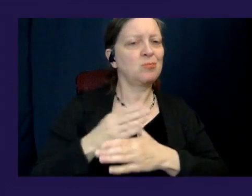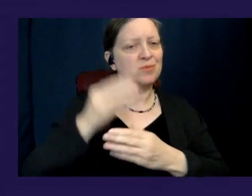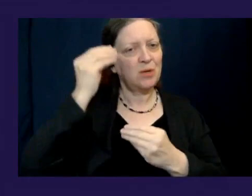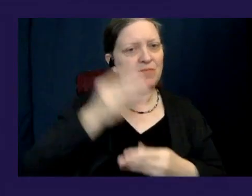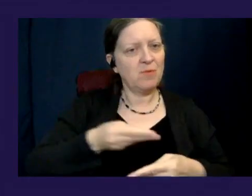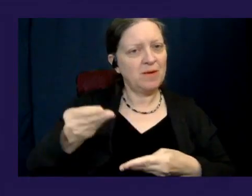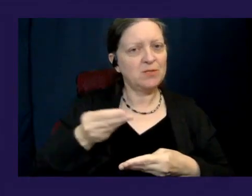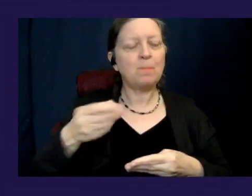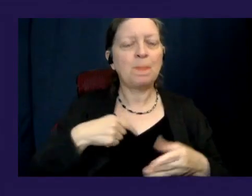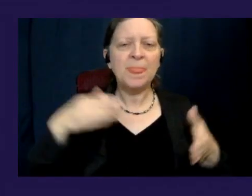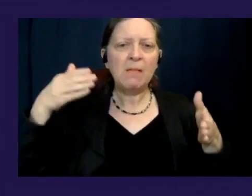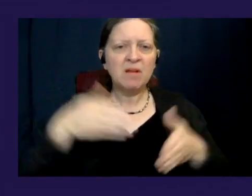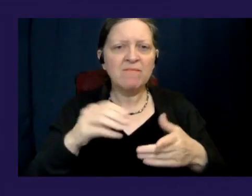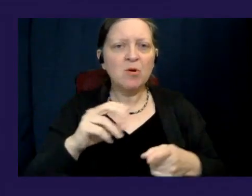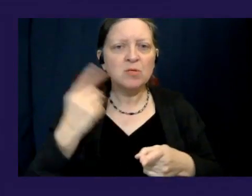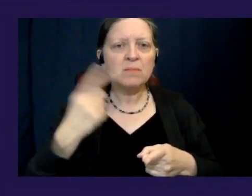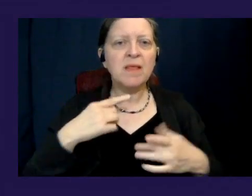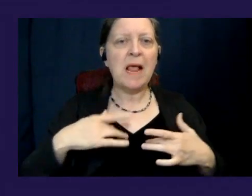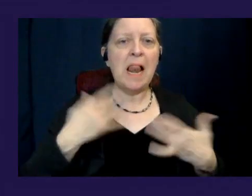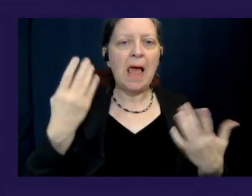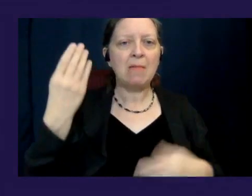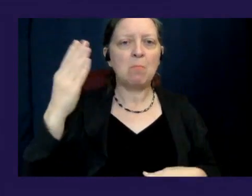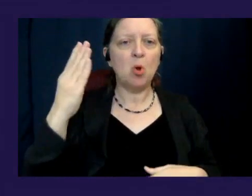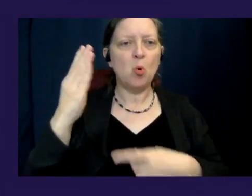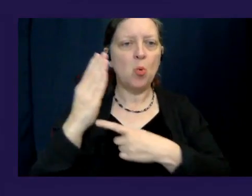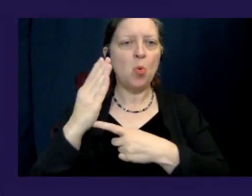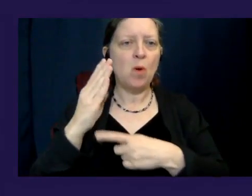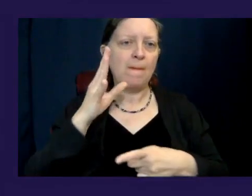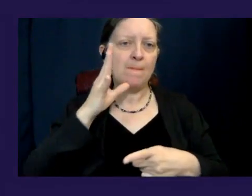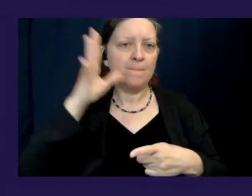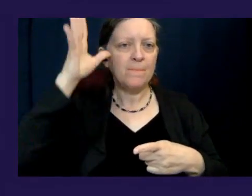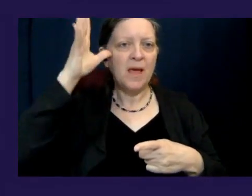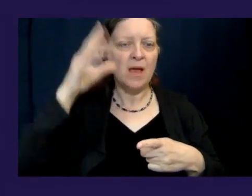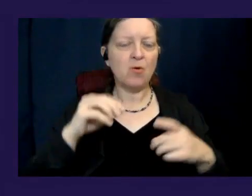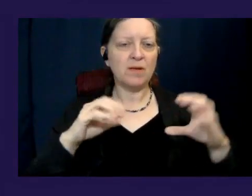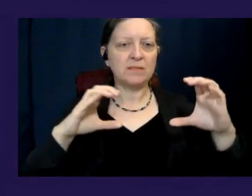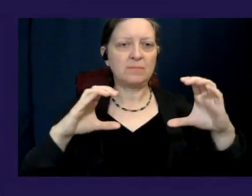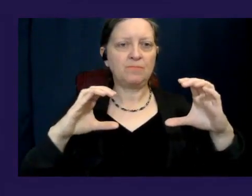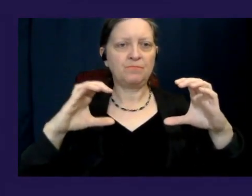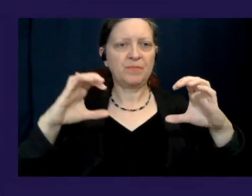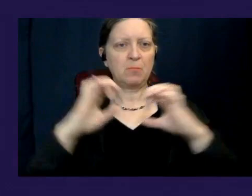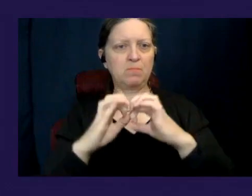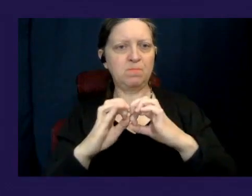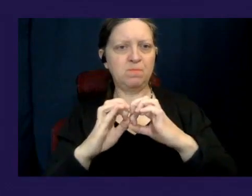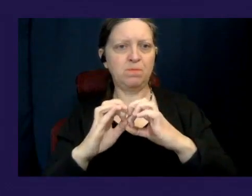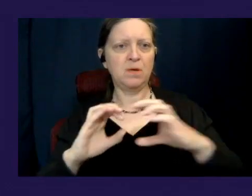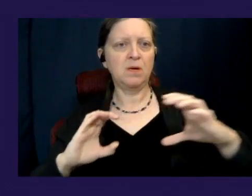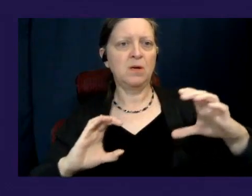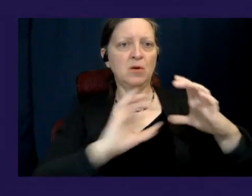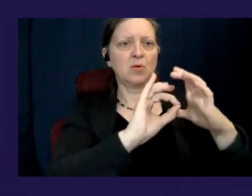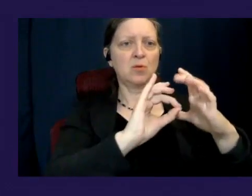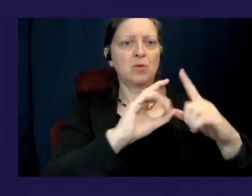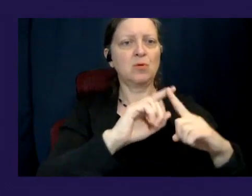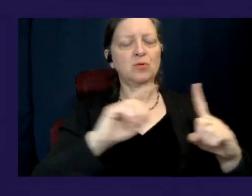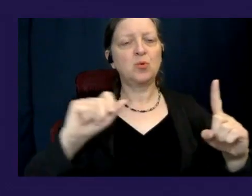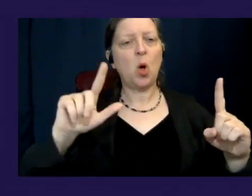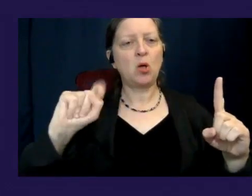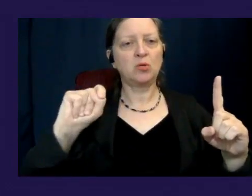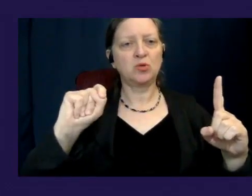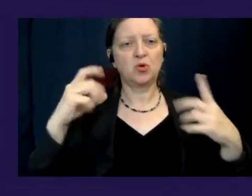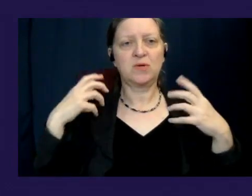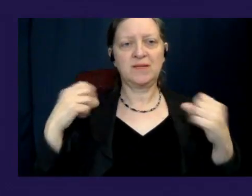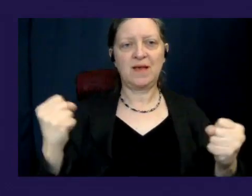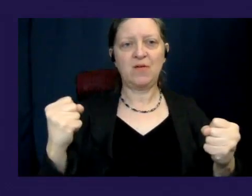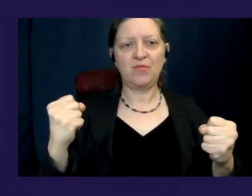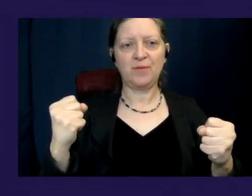parenting of the light blue. They moved very close together to the alternative health. and that